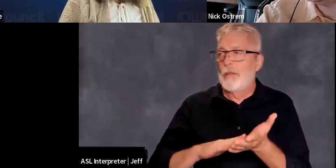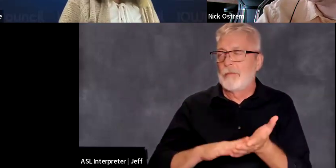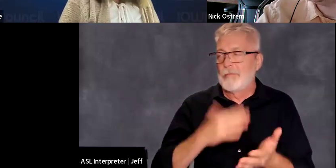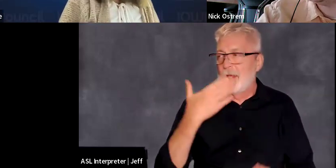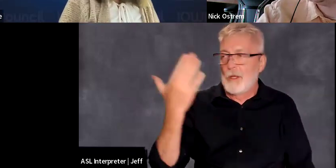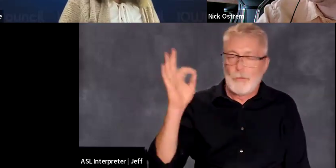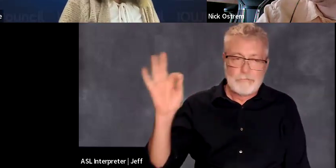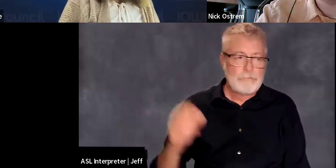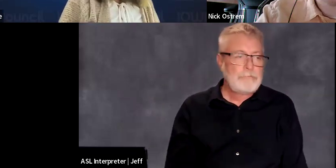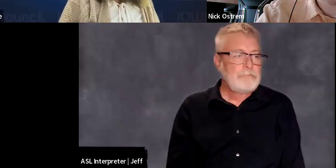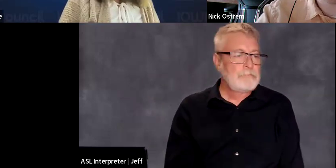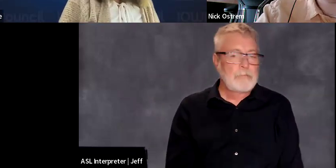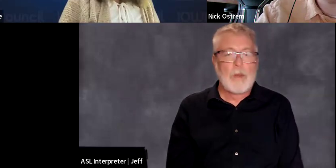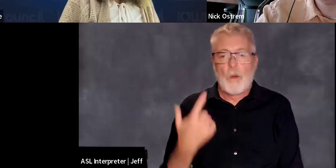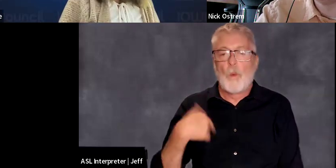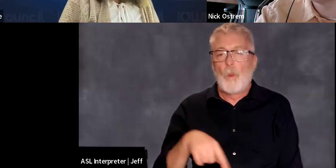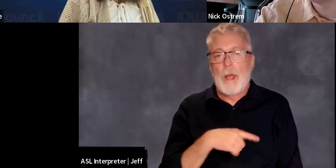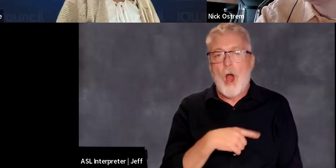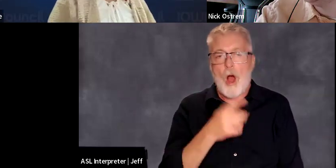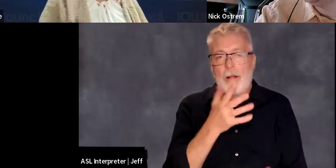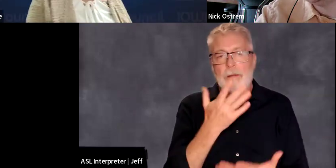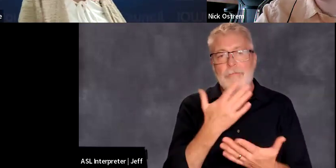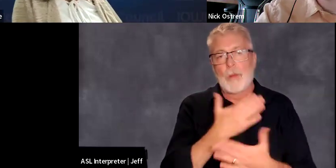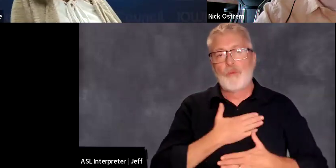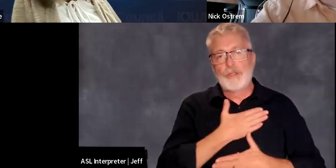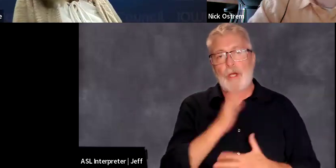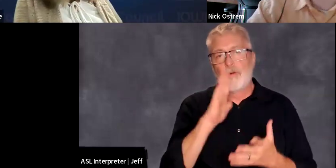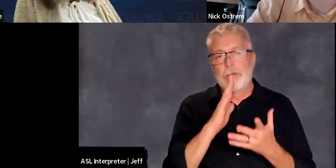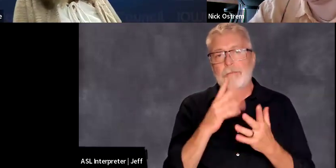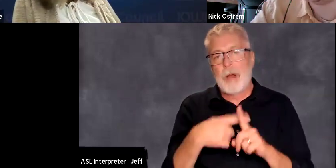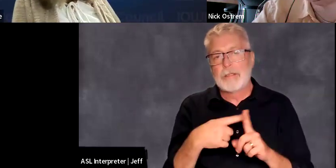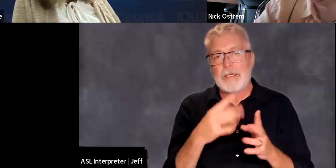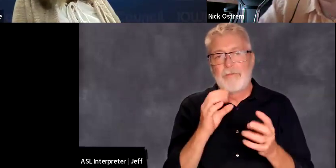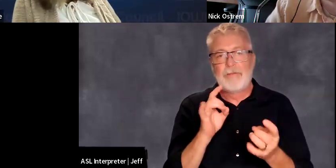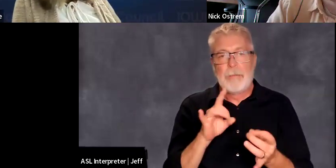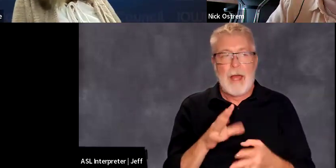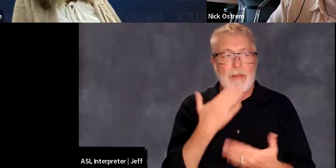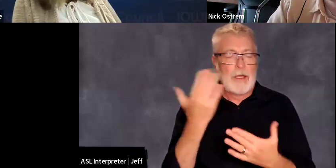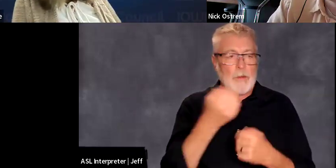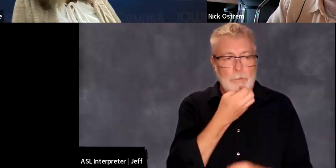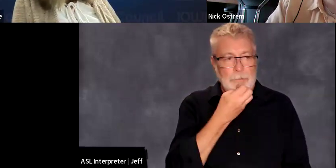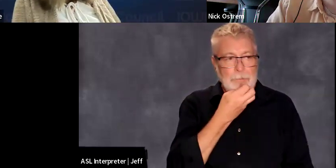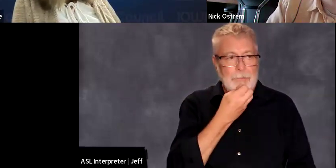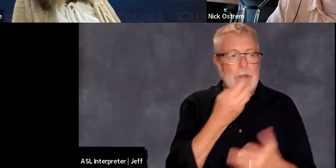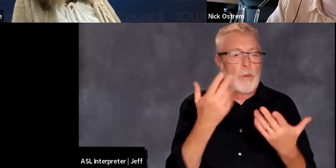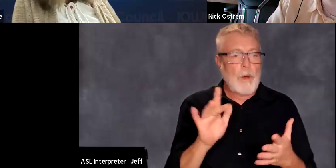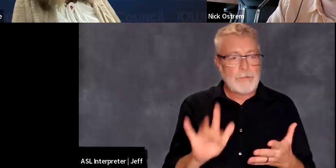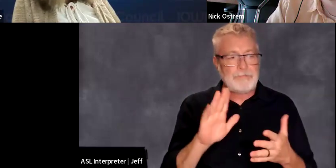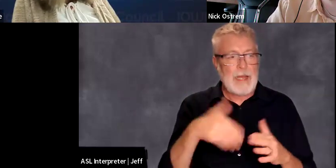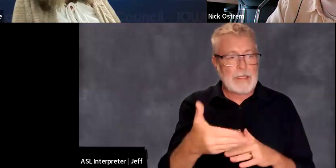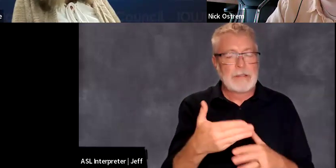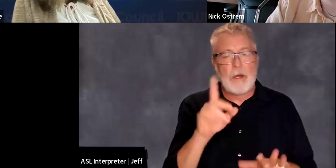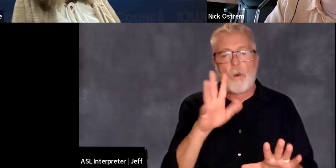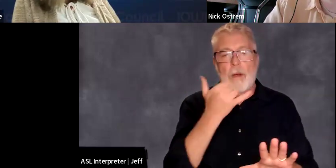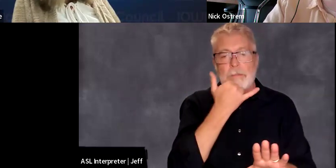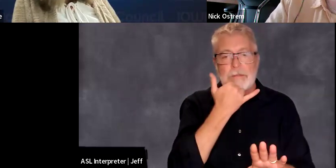that. We appreciate that. All right. So we'll go ahead. Um, and so I was slightly